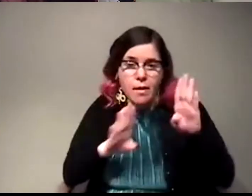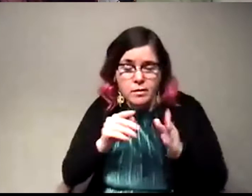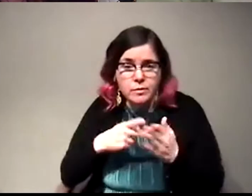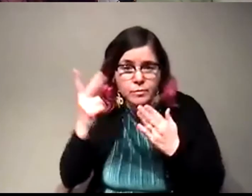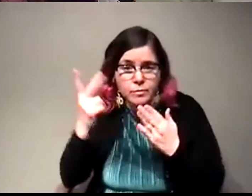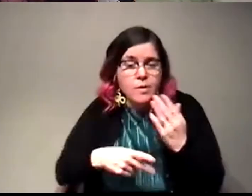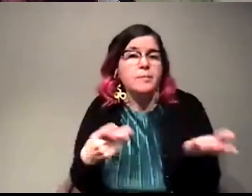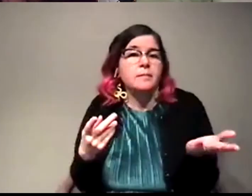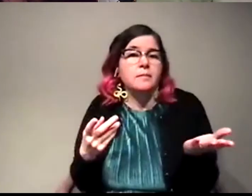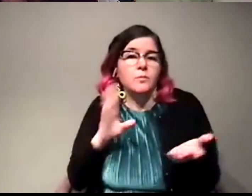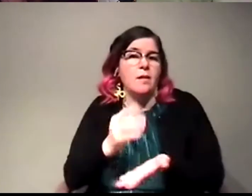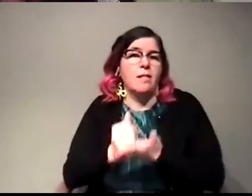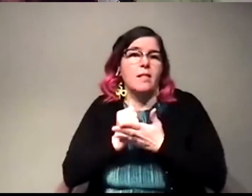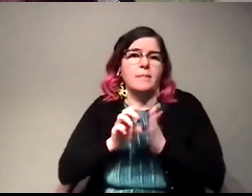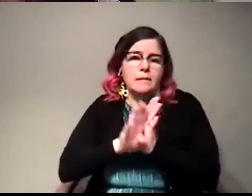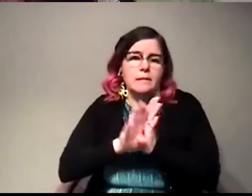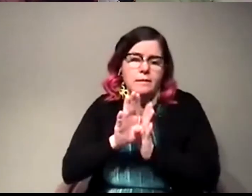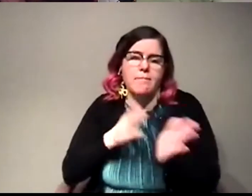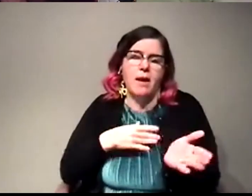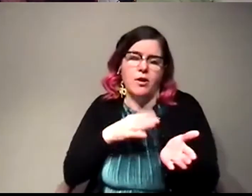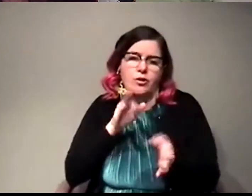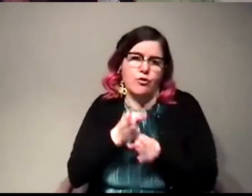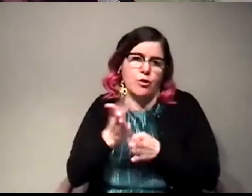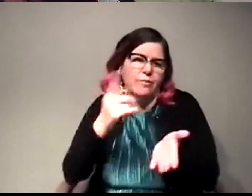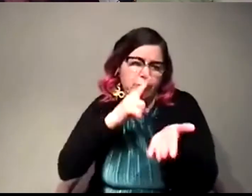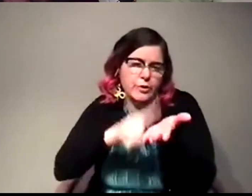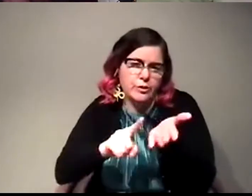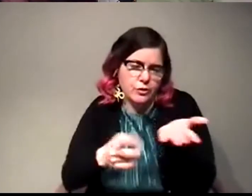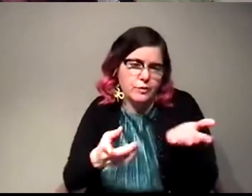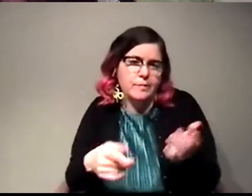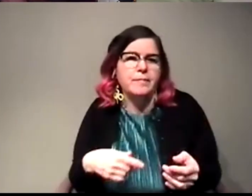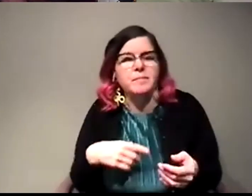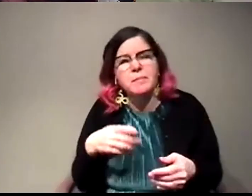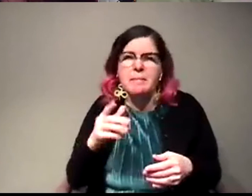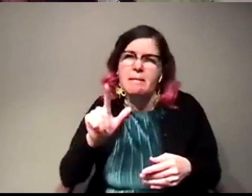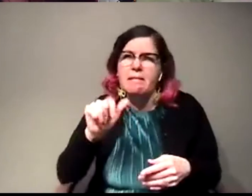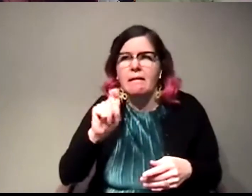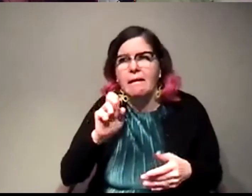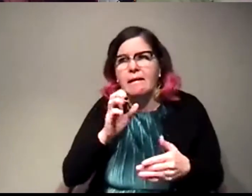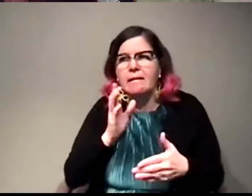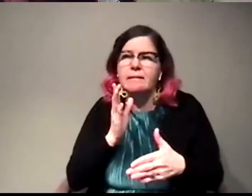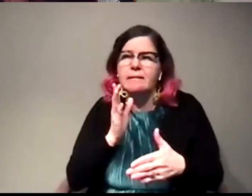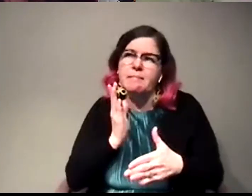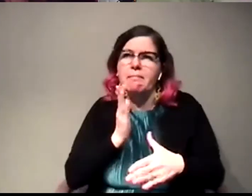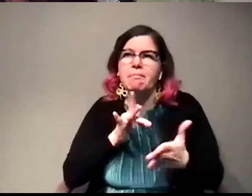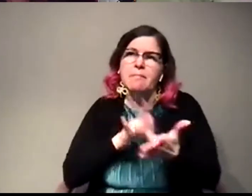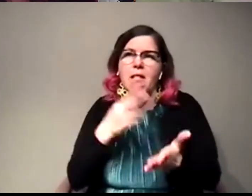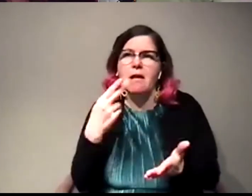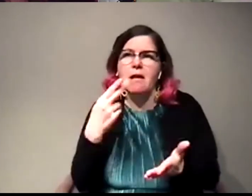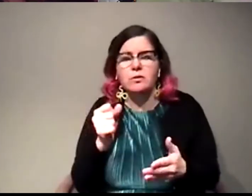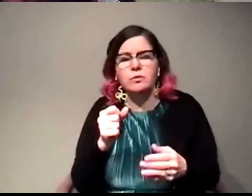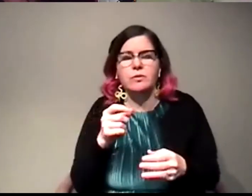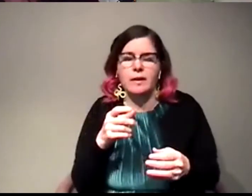that could help me develop a research career. So yeah, probably mid to late high school was when I really decided that it would be a career instead of just an